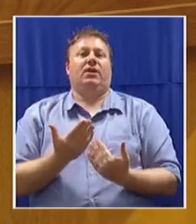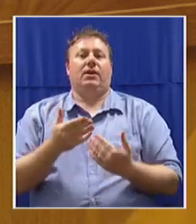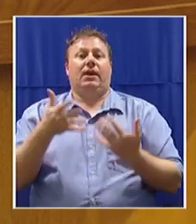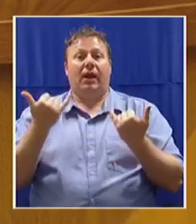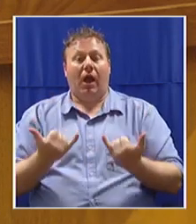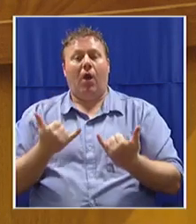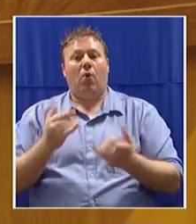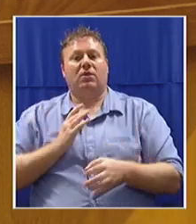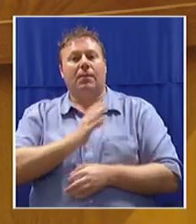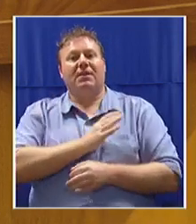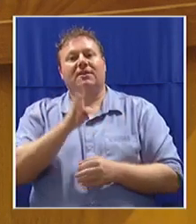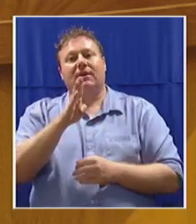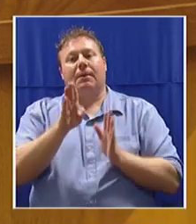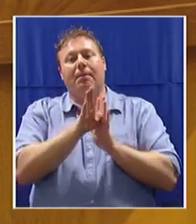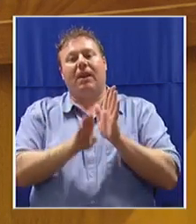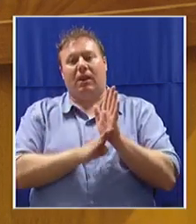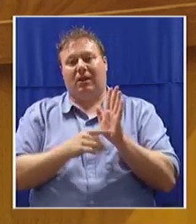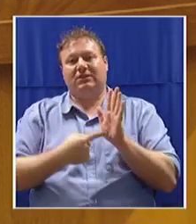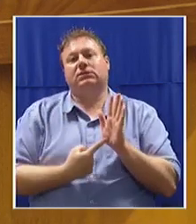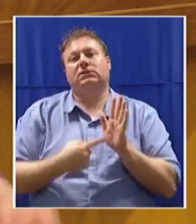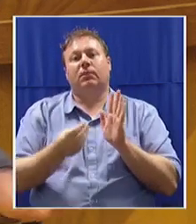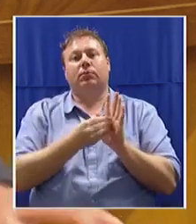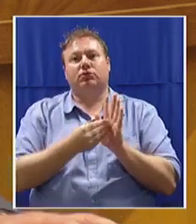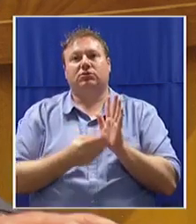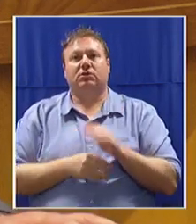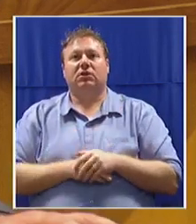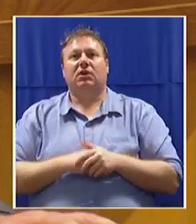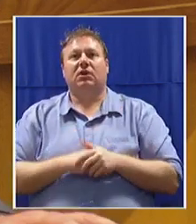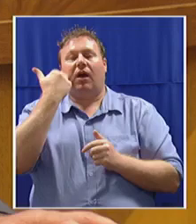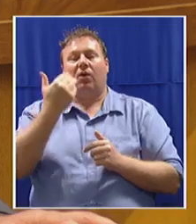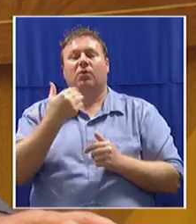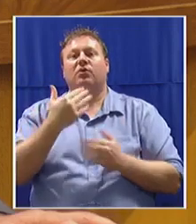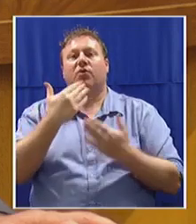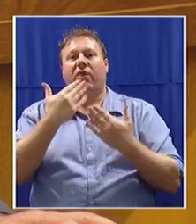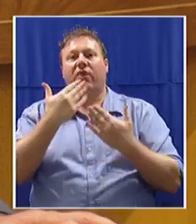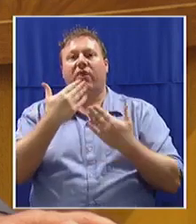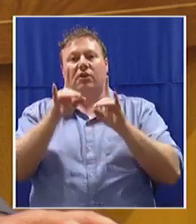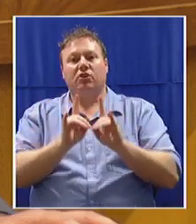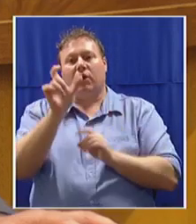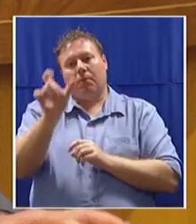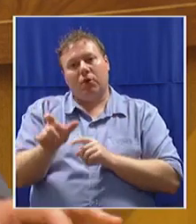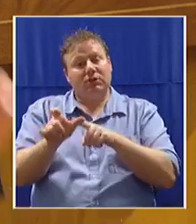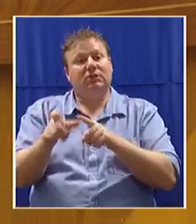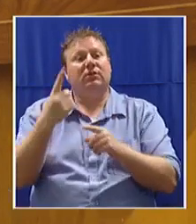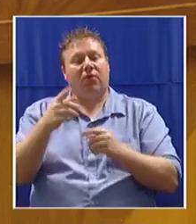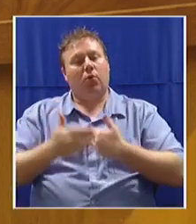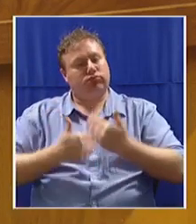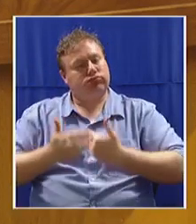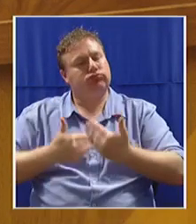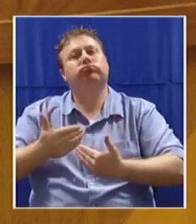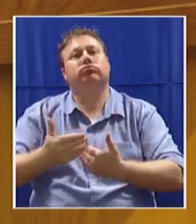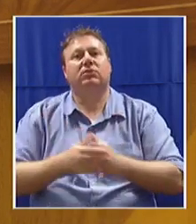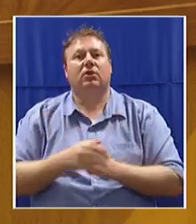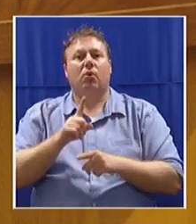bill that is brought by the committee. And I want to commend the chairperson for that initiative, because we need